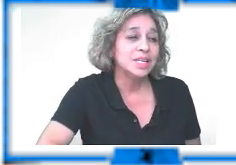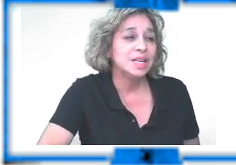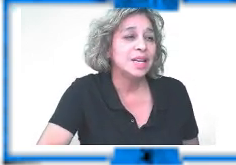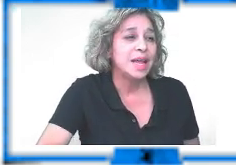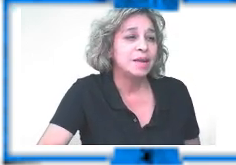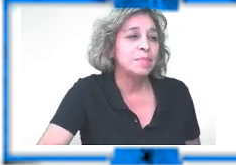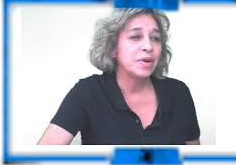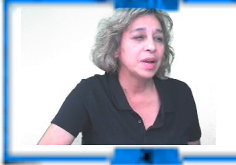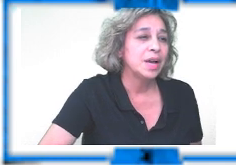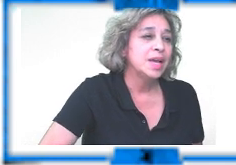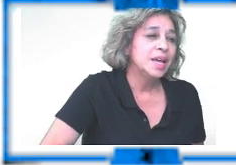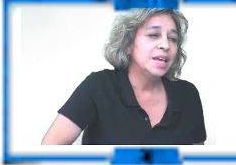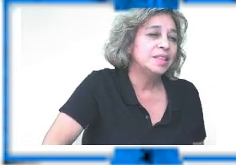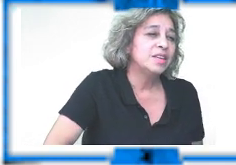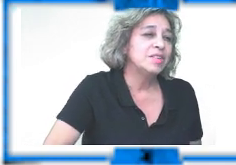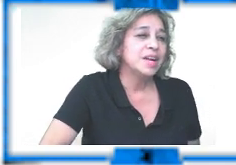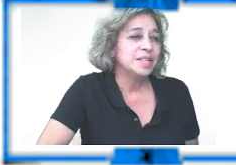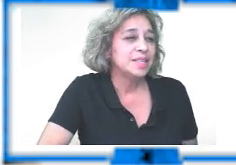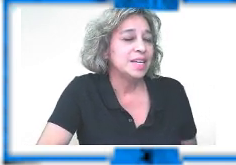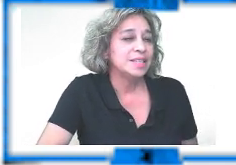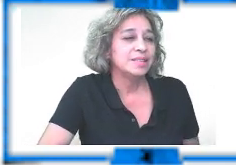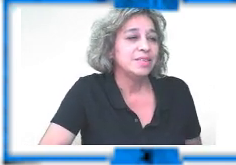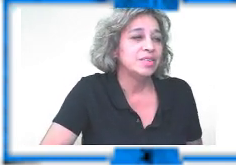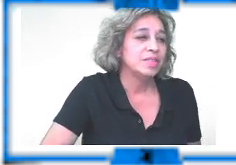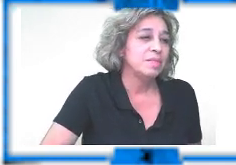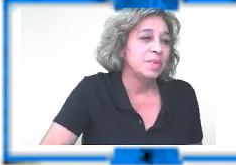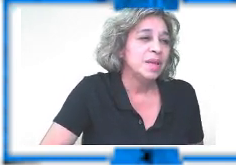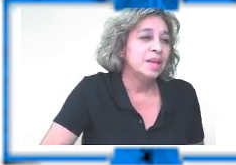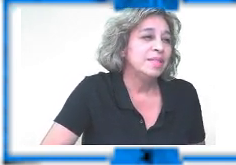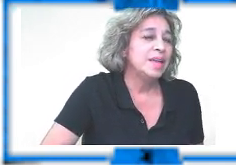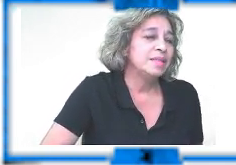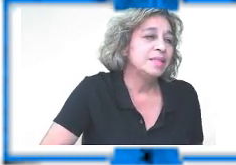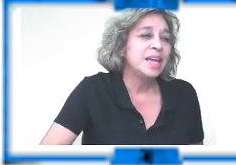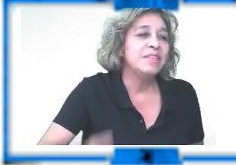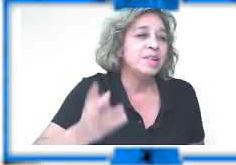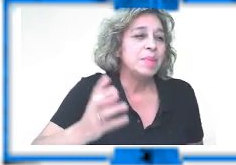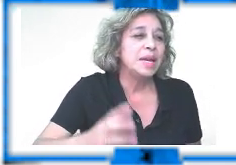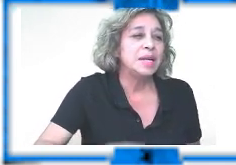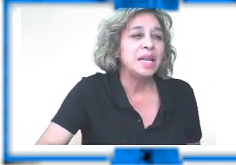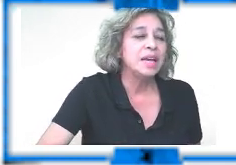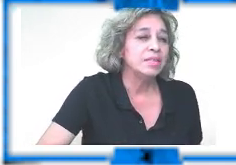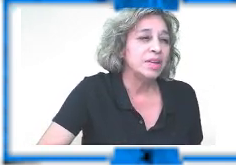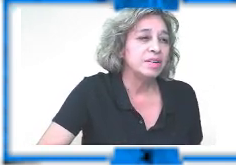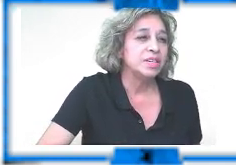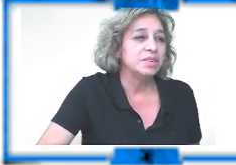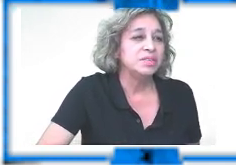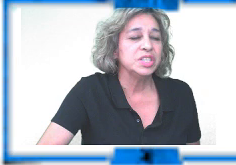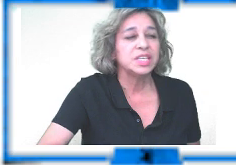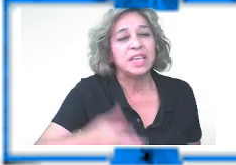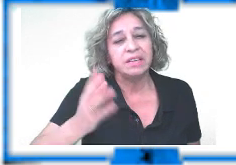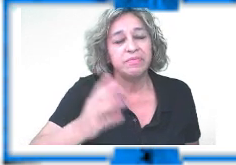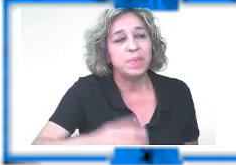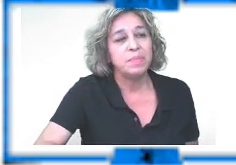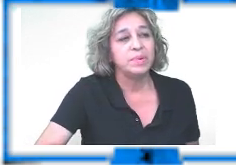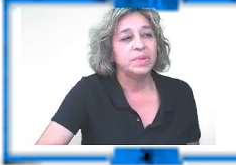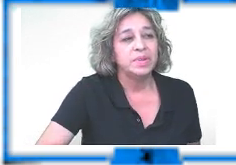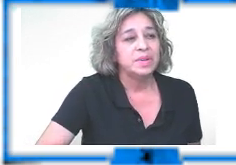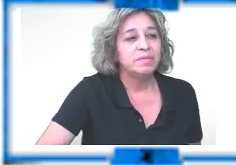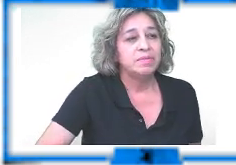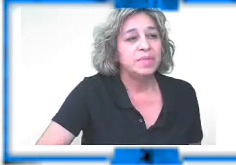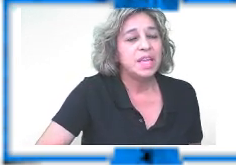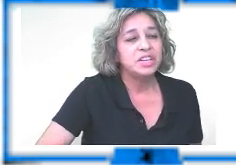countries in Latin America. In the United States, you know, they even made it legal there to just give